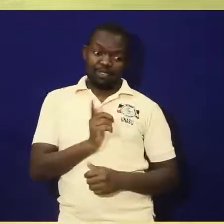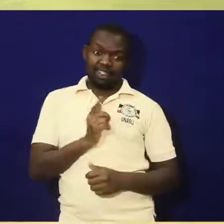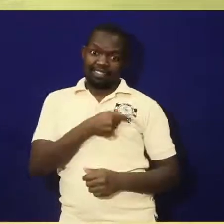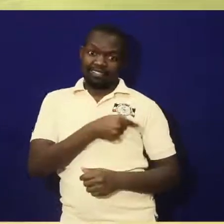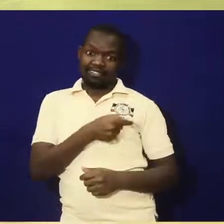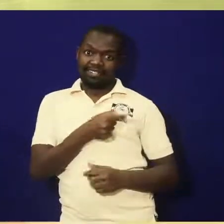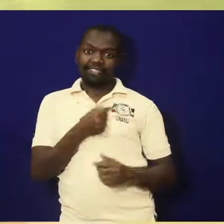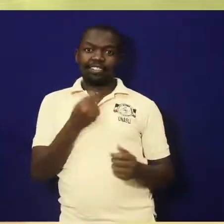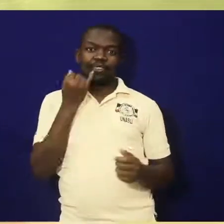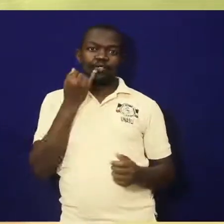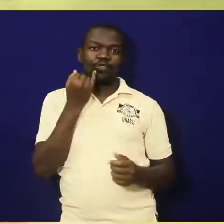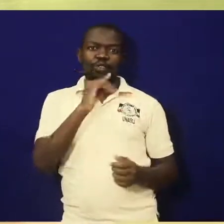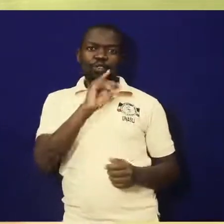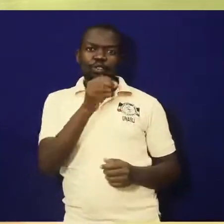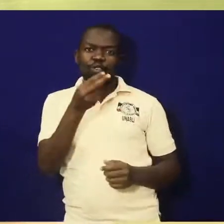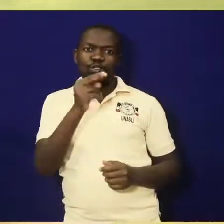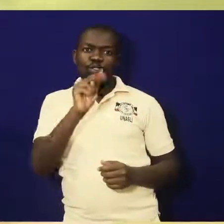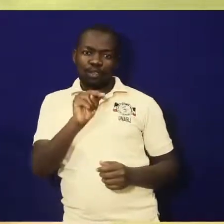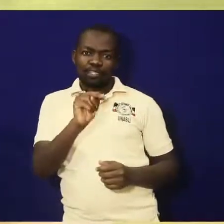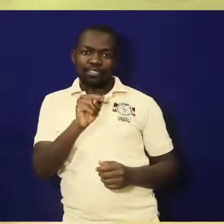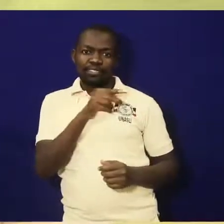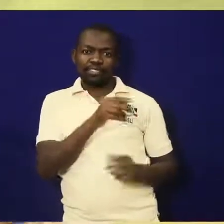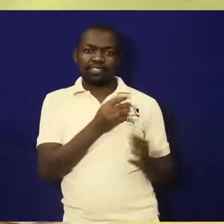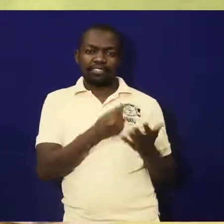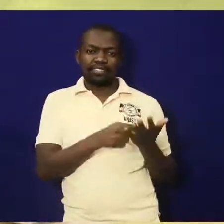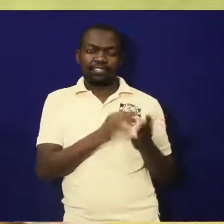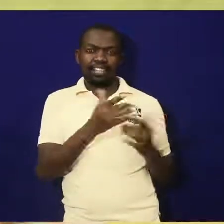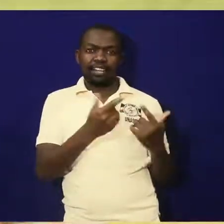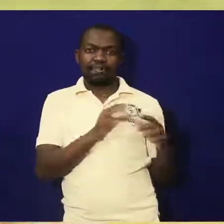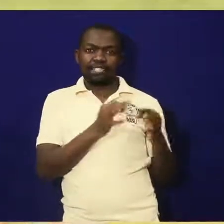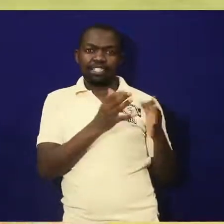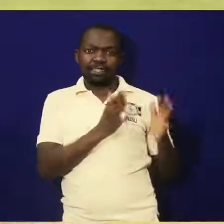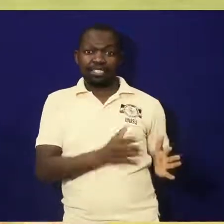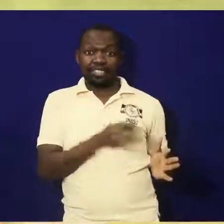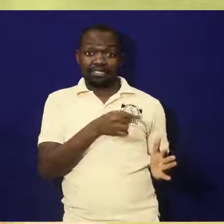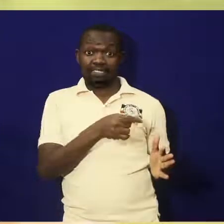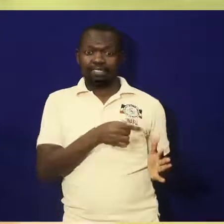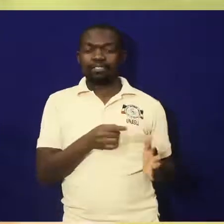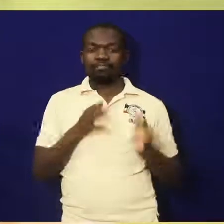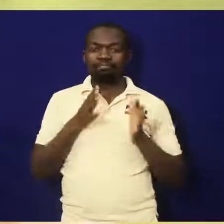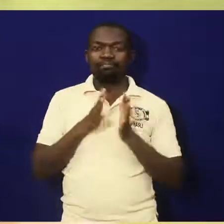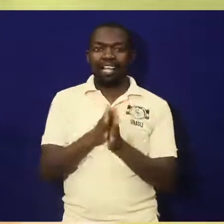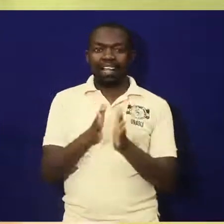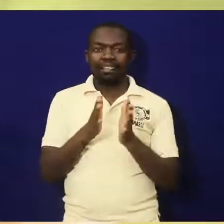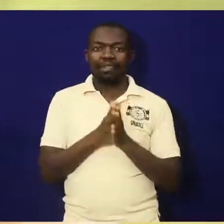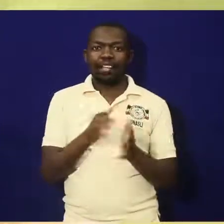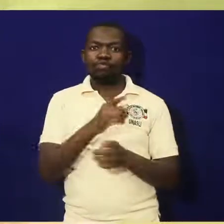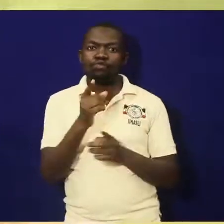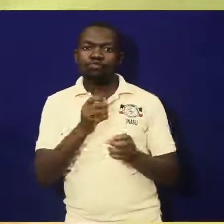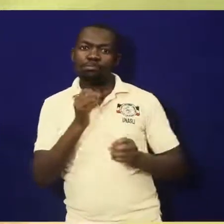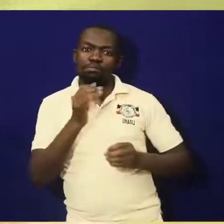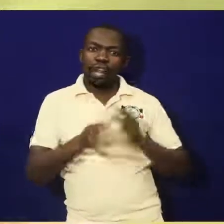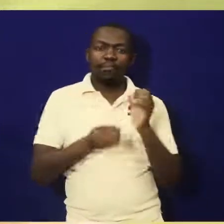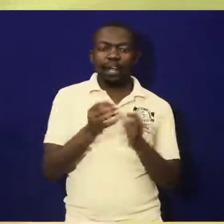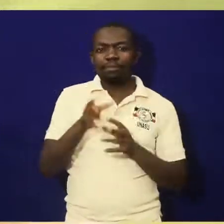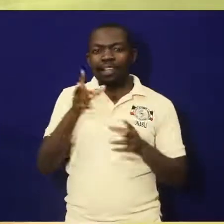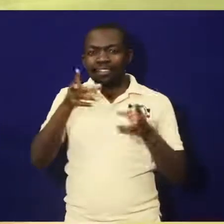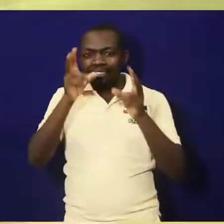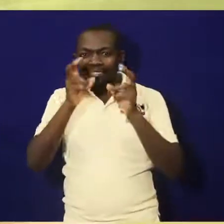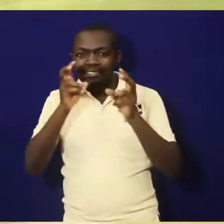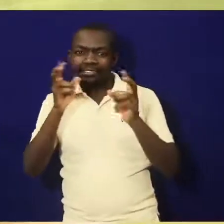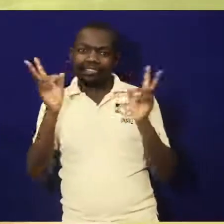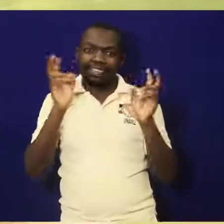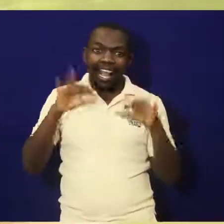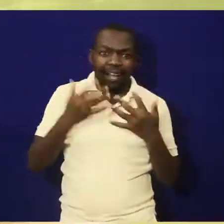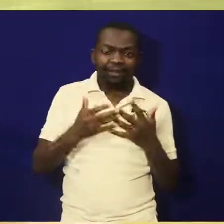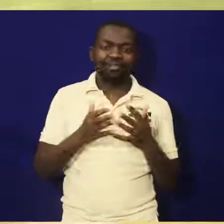Uganda National Sign Language Association, is explaining to those of you who learn by sign